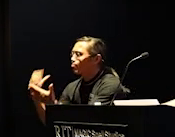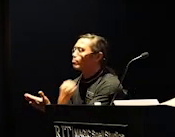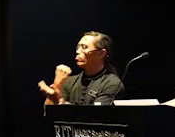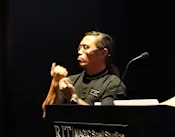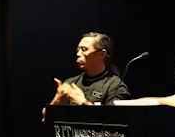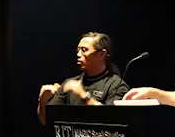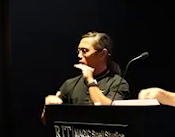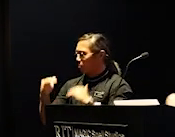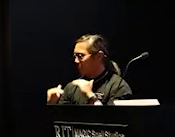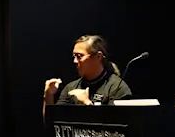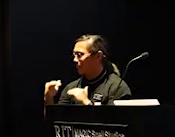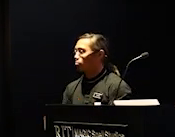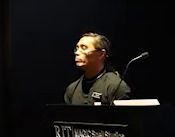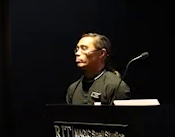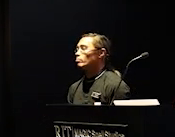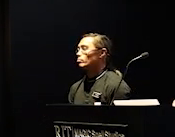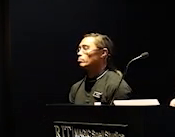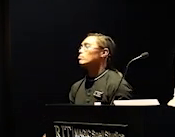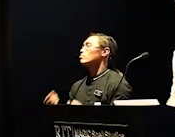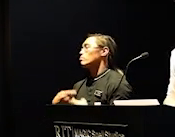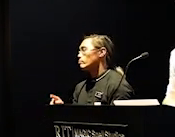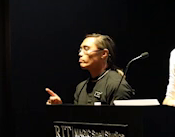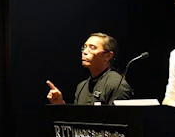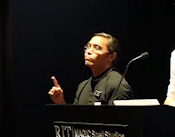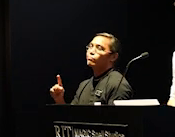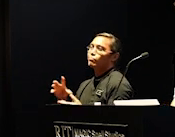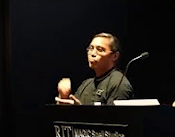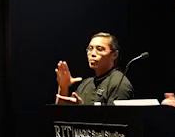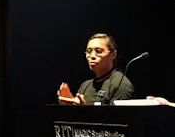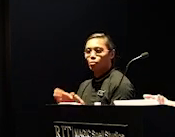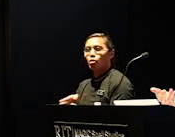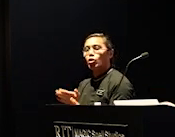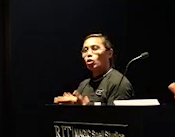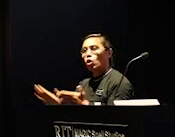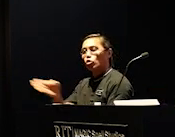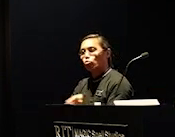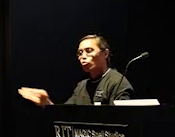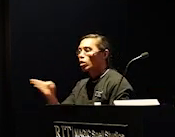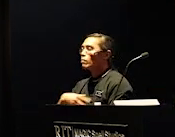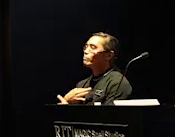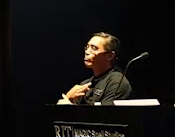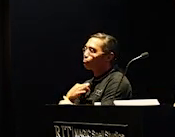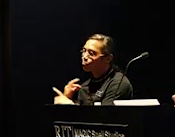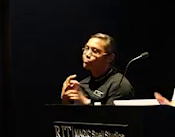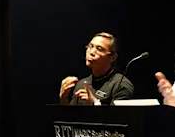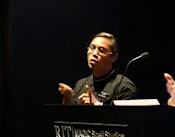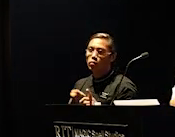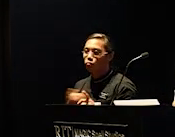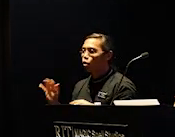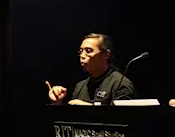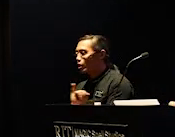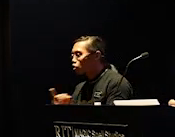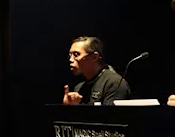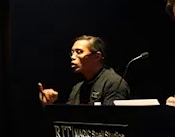I got the callbacks for interviews and jobs. I was offered a couple of paid internships and one job or two in New York, but it